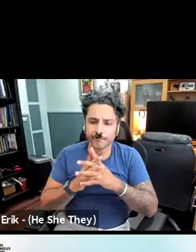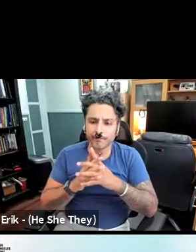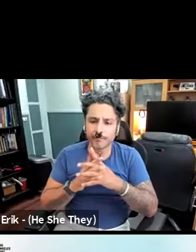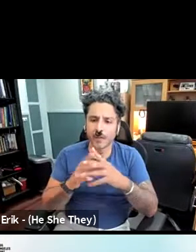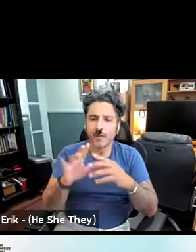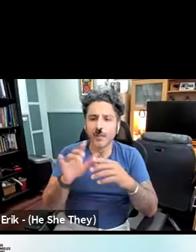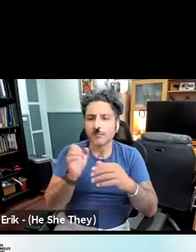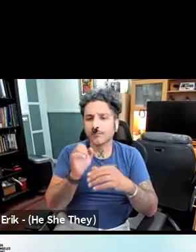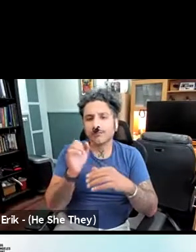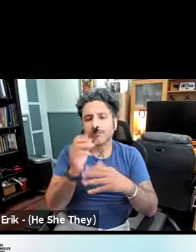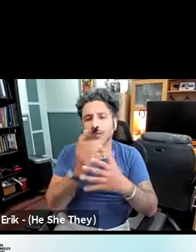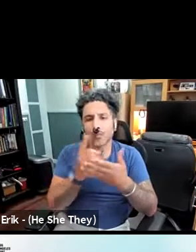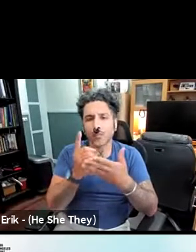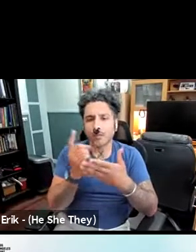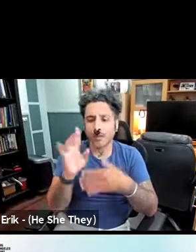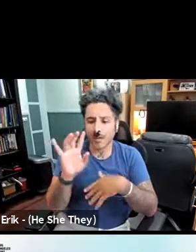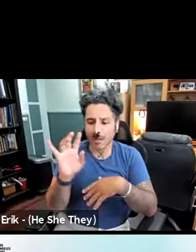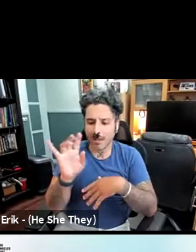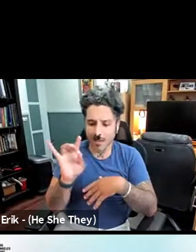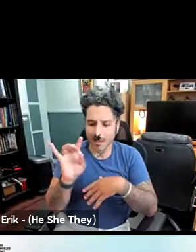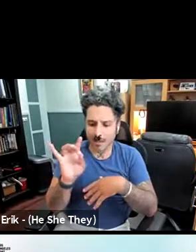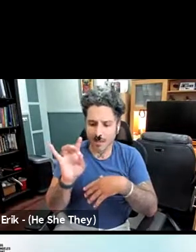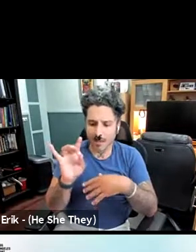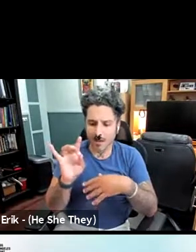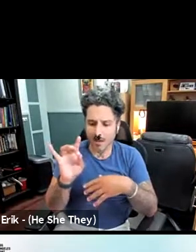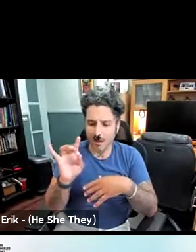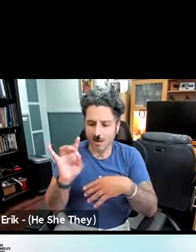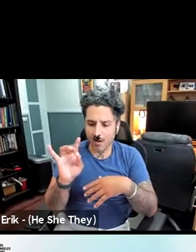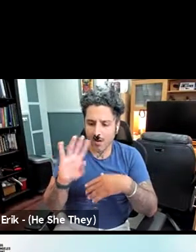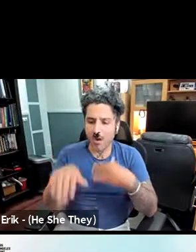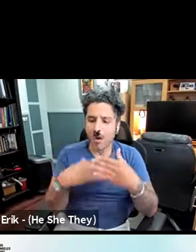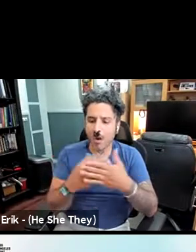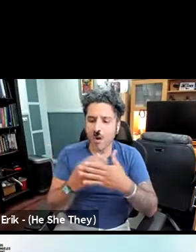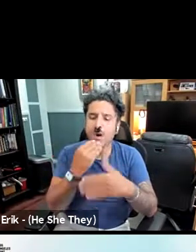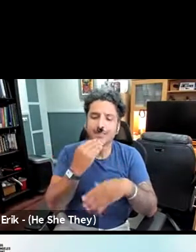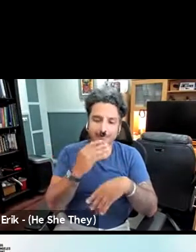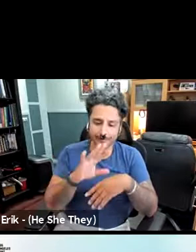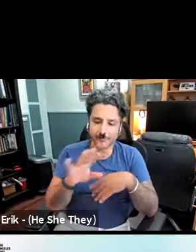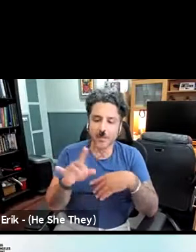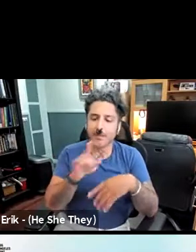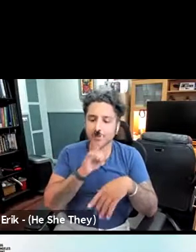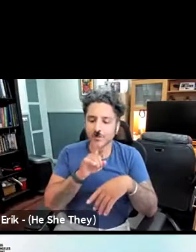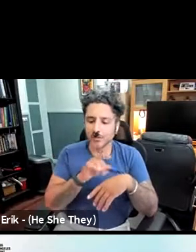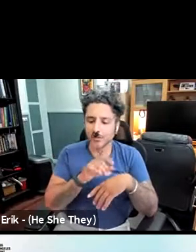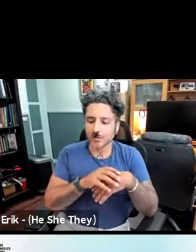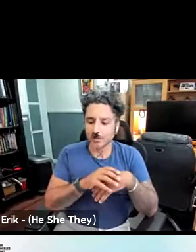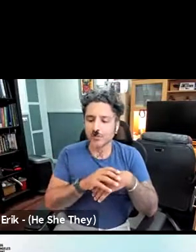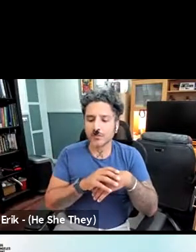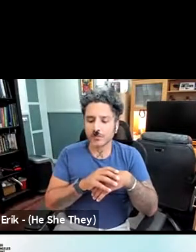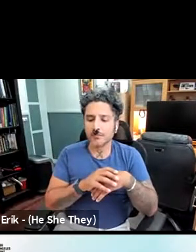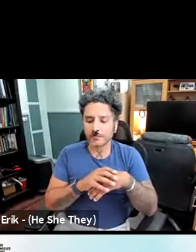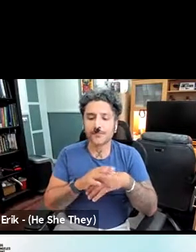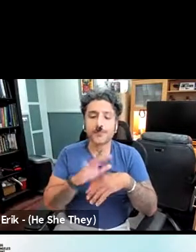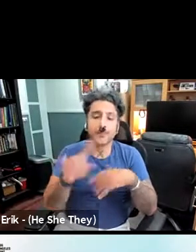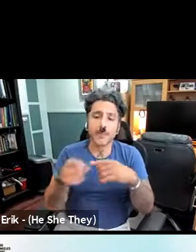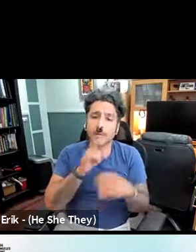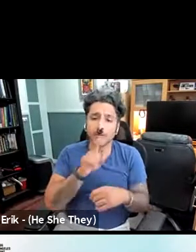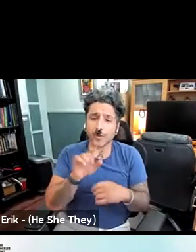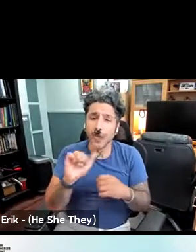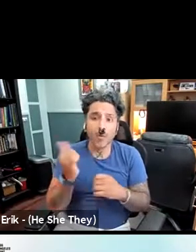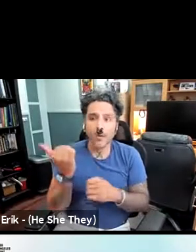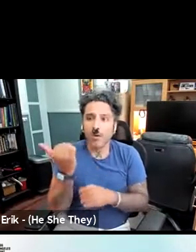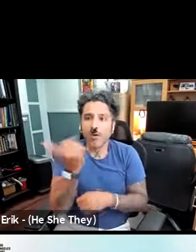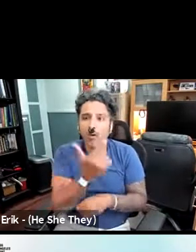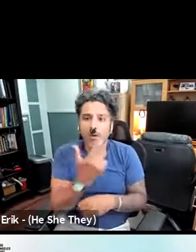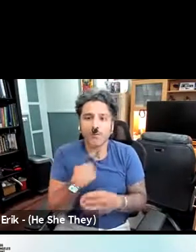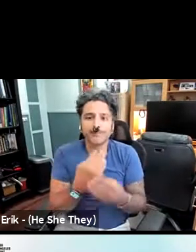around. And I think pouring into each other, making sure that we all know we're not in competition, that all of these orgs are not